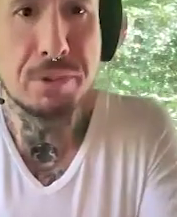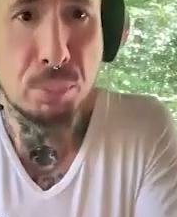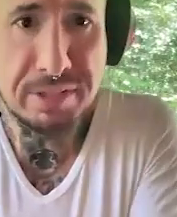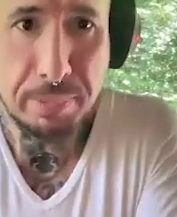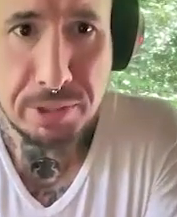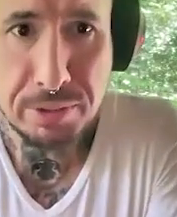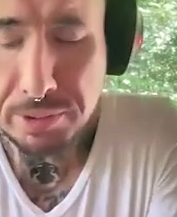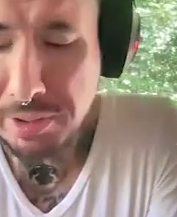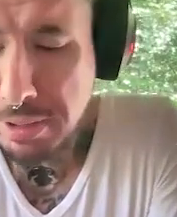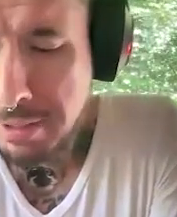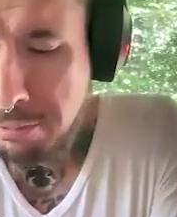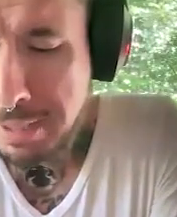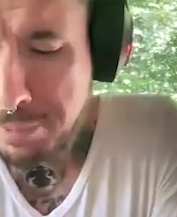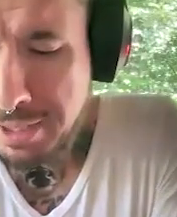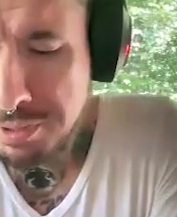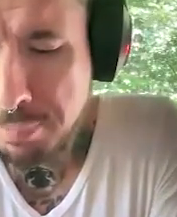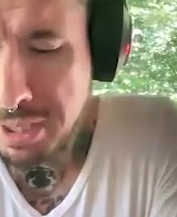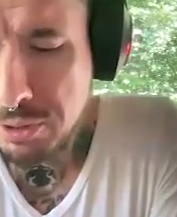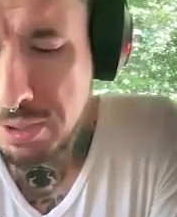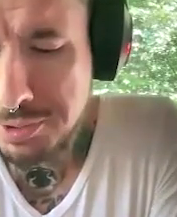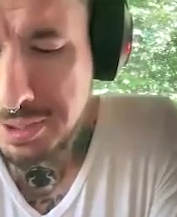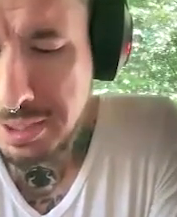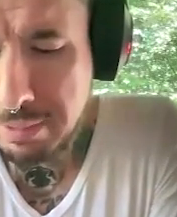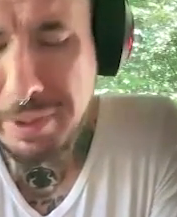statements, to my substance use, right? And it was